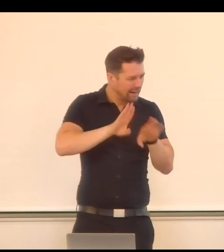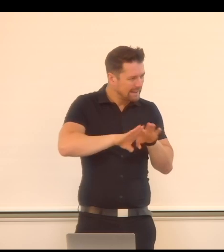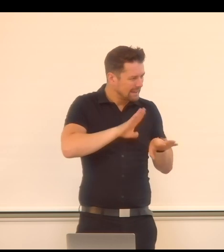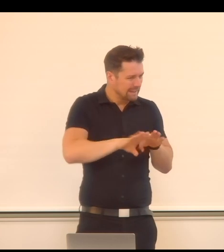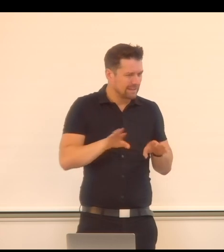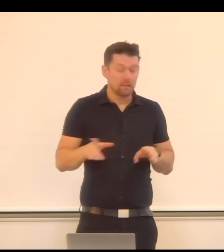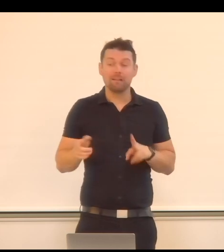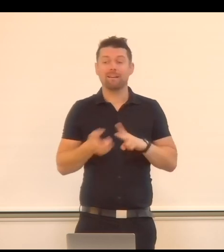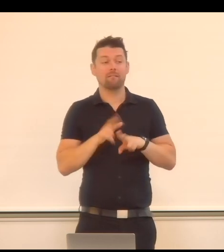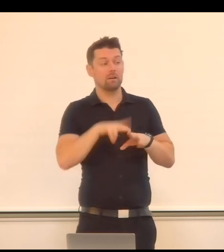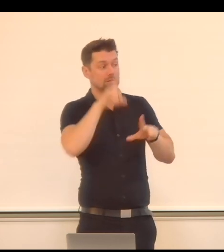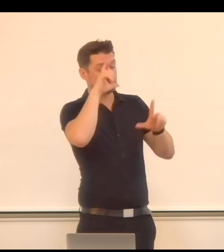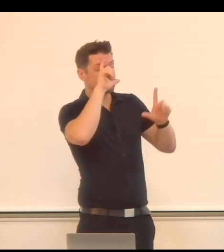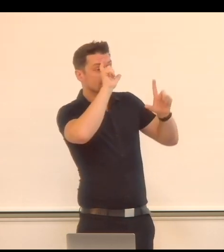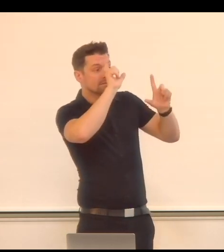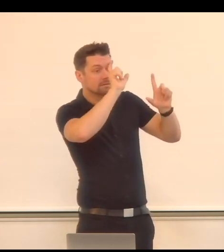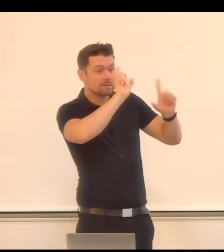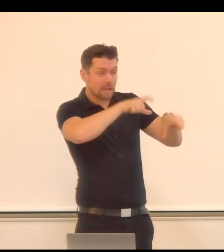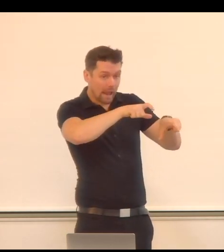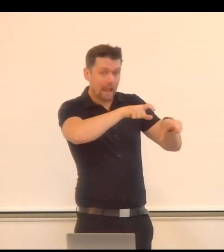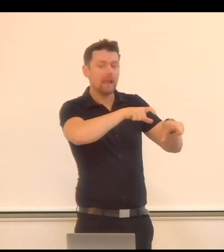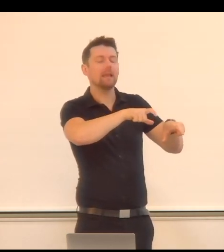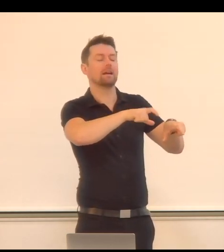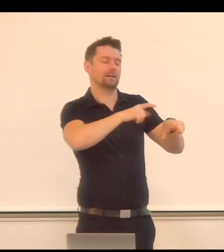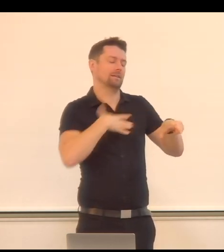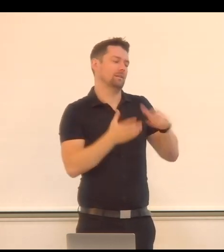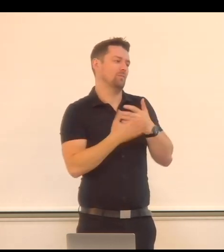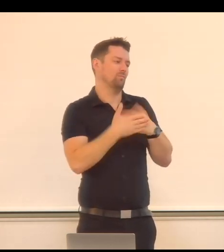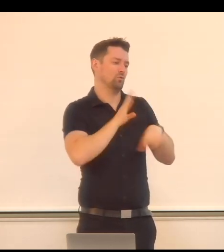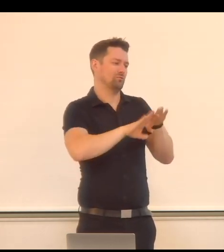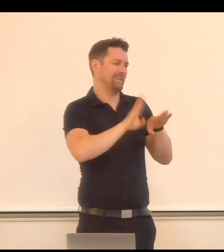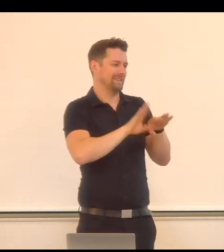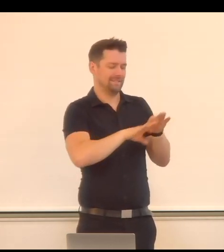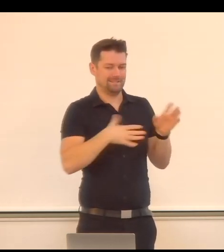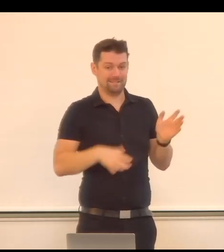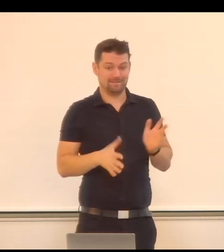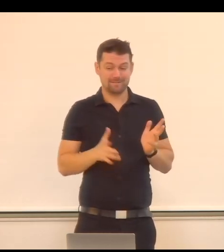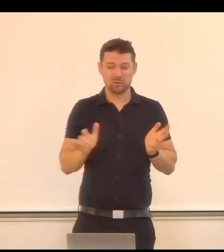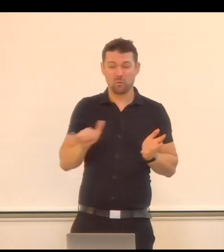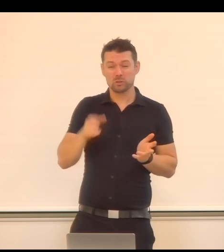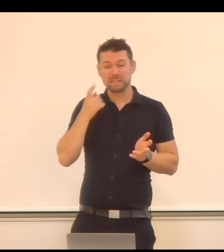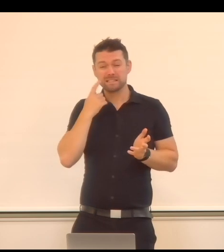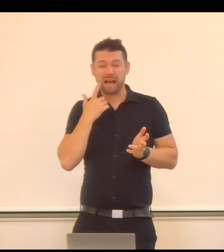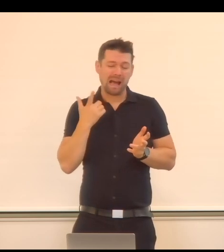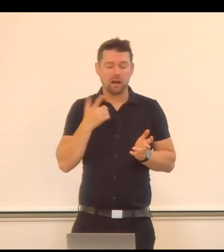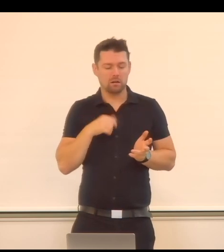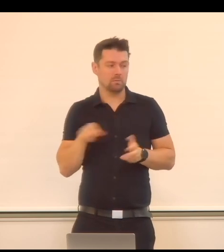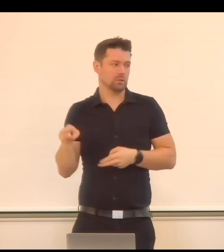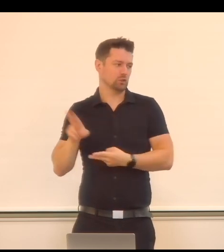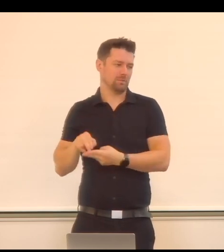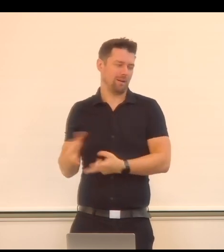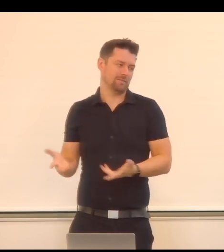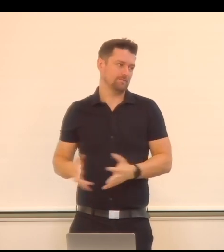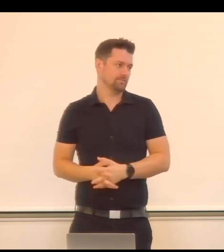you get for a space mission that you're going to be up there for days at a time. So I don't know what's easier. It's just one's less expensive. than the